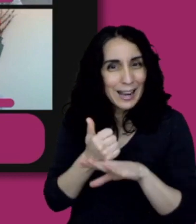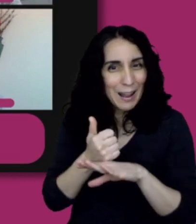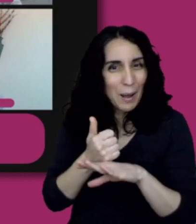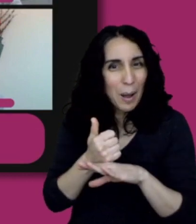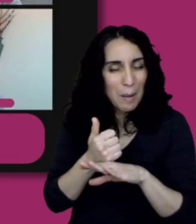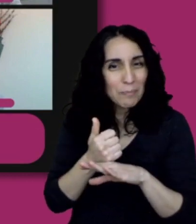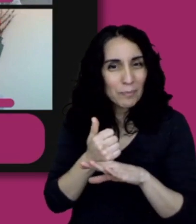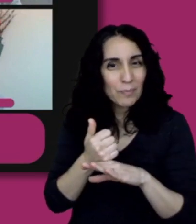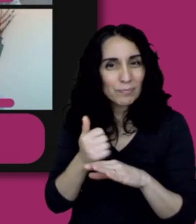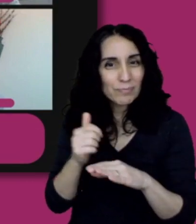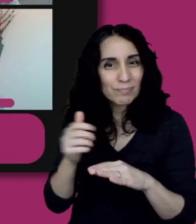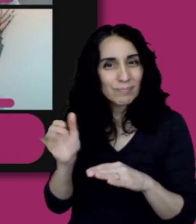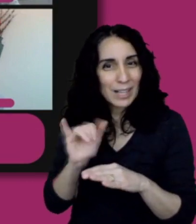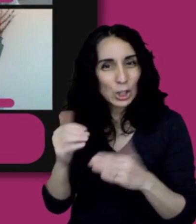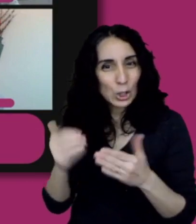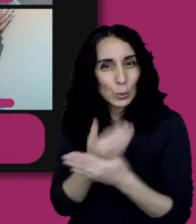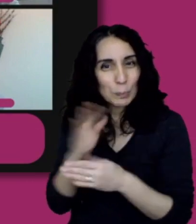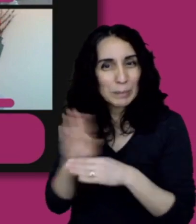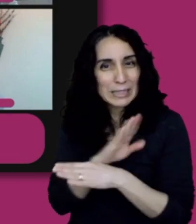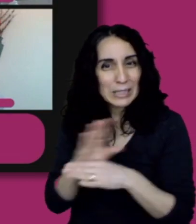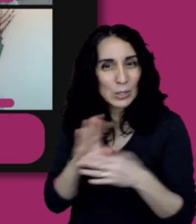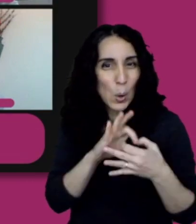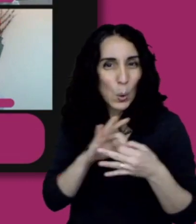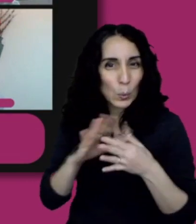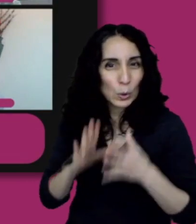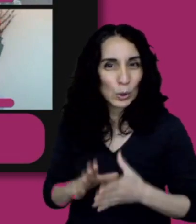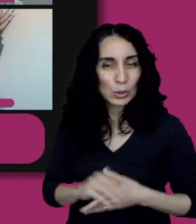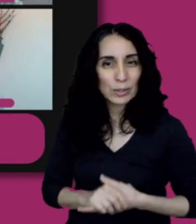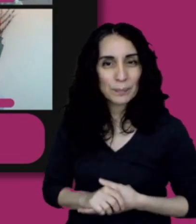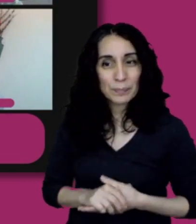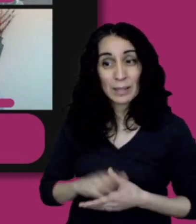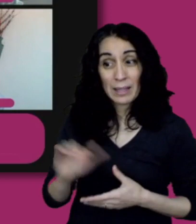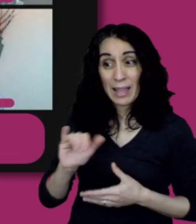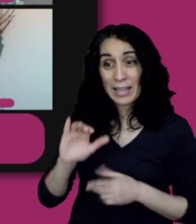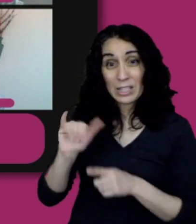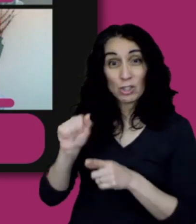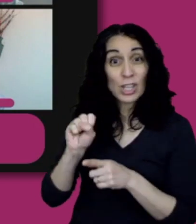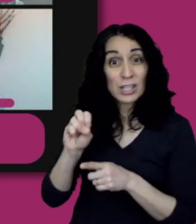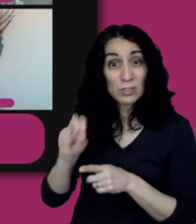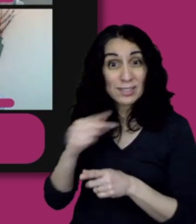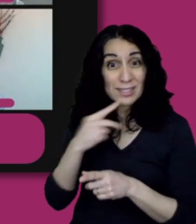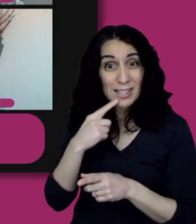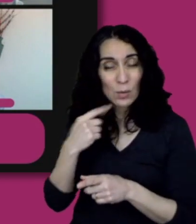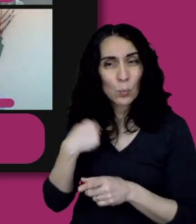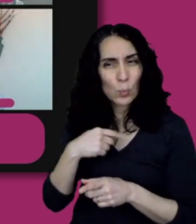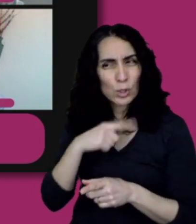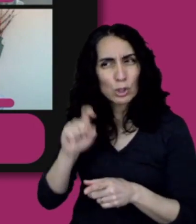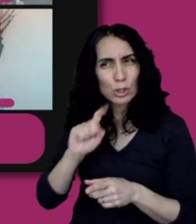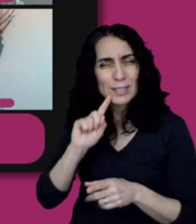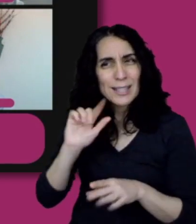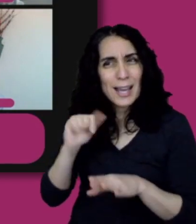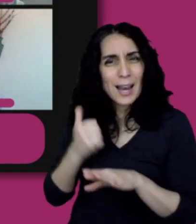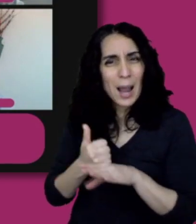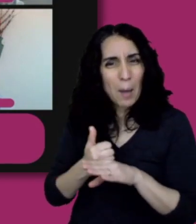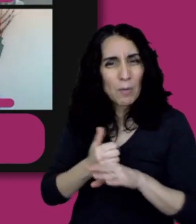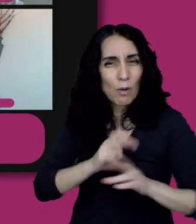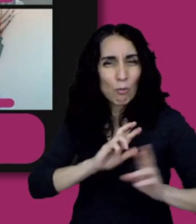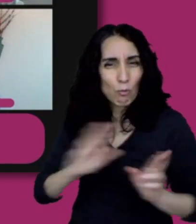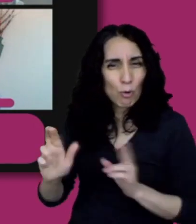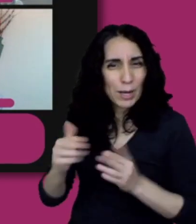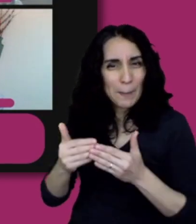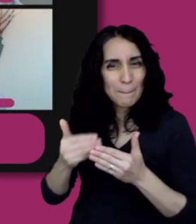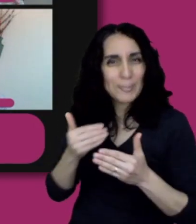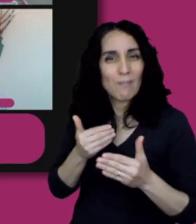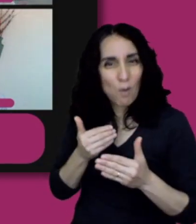up, as new business owners. I don't think, like Jason said, I think looking back, we should have had that built